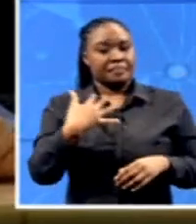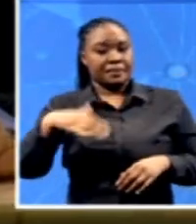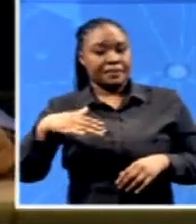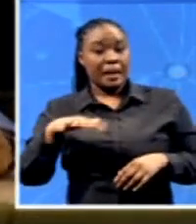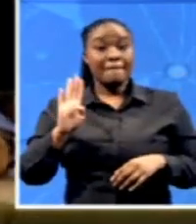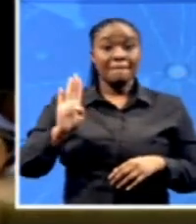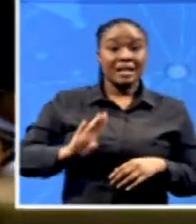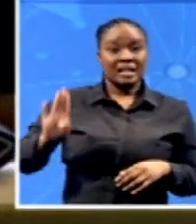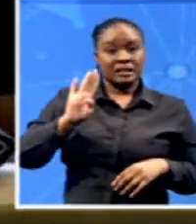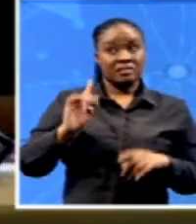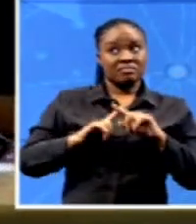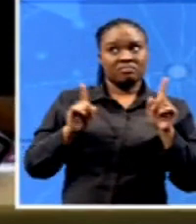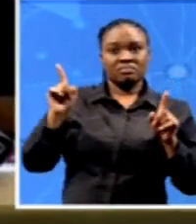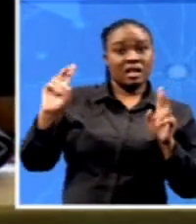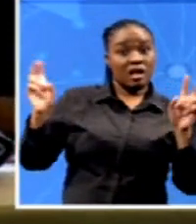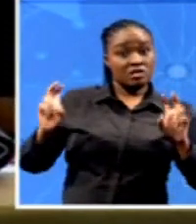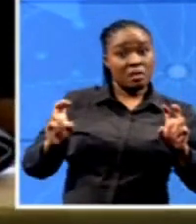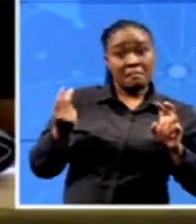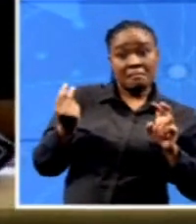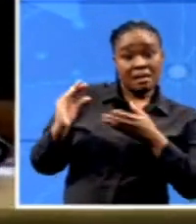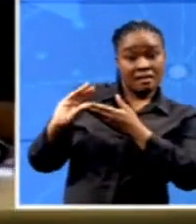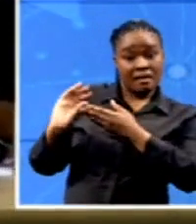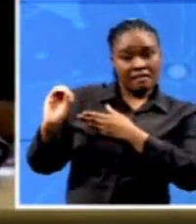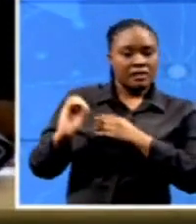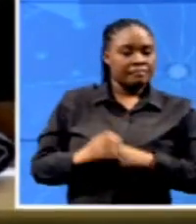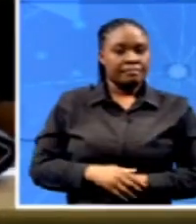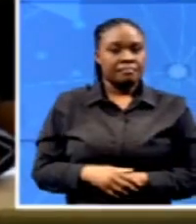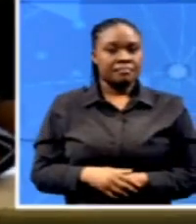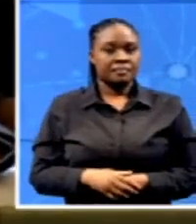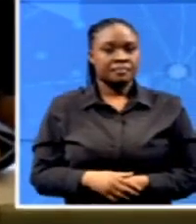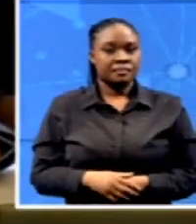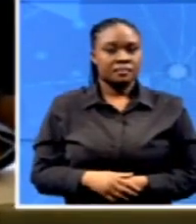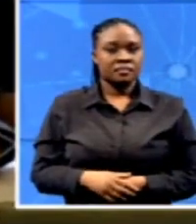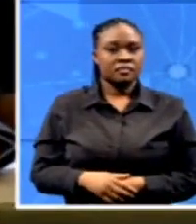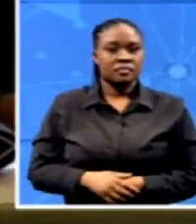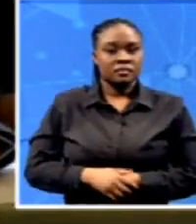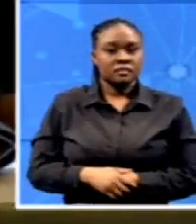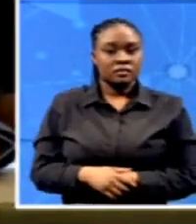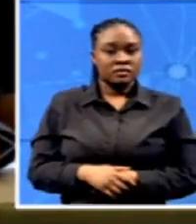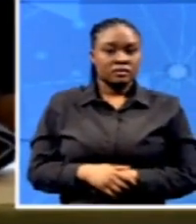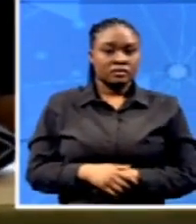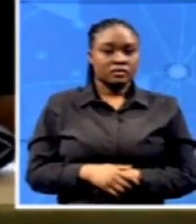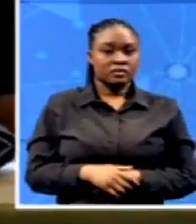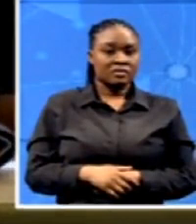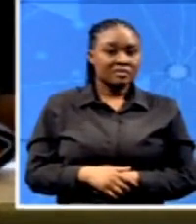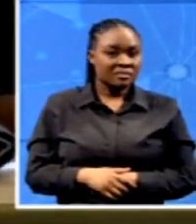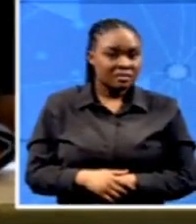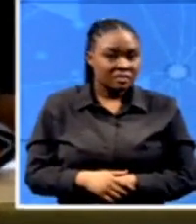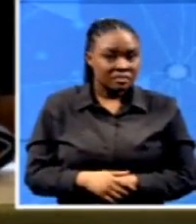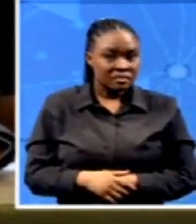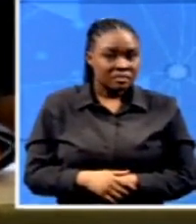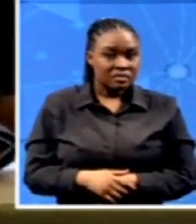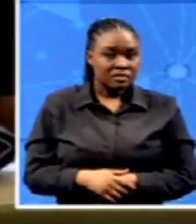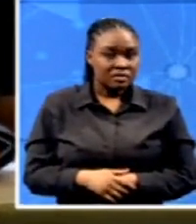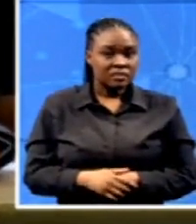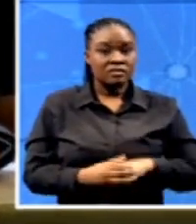diesel perspective, affecting the coal transport, we did an assessment where when the coal price increased by the fuel price increased